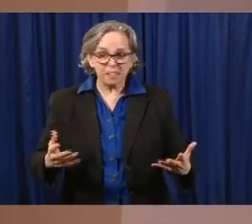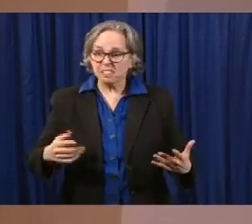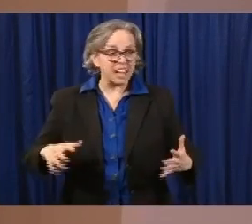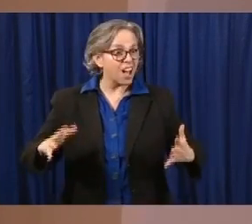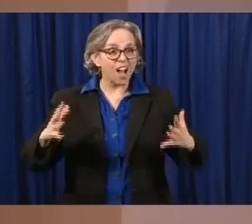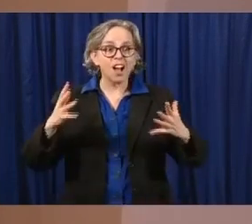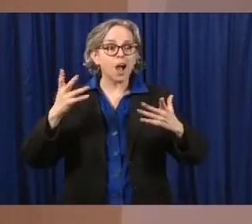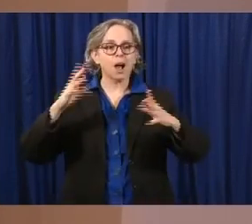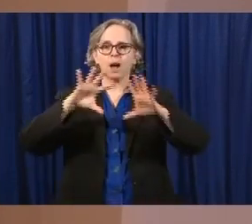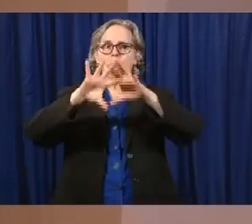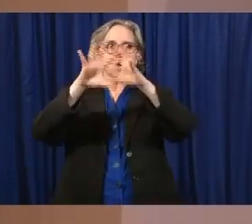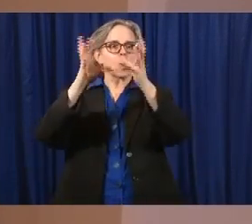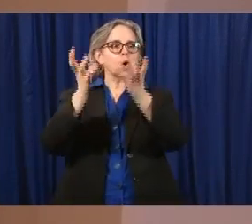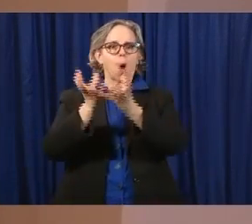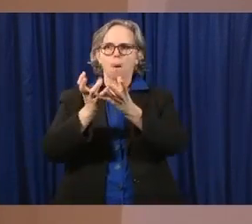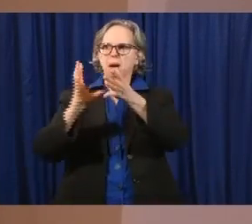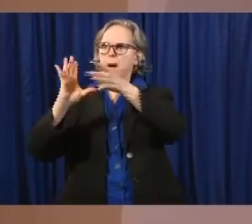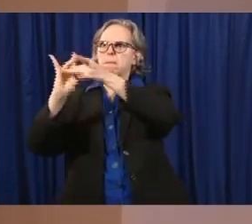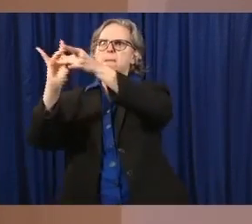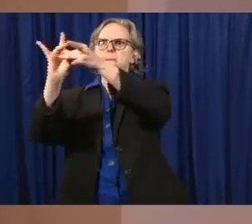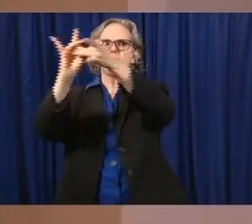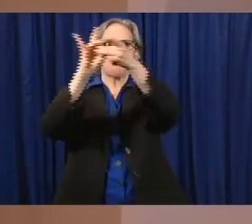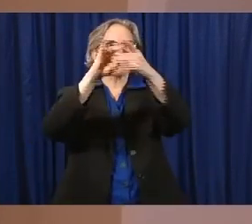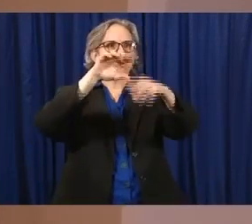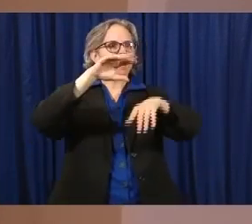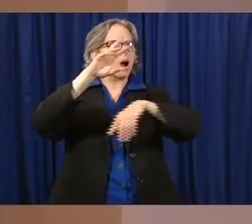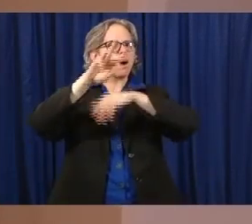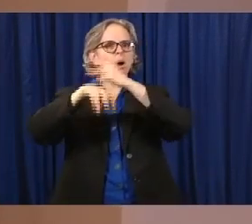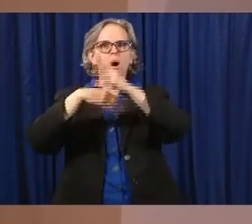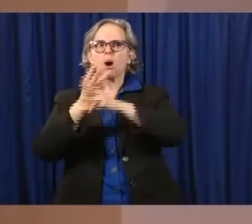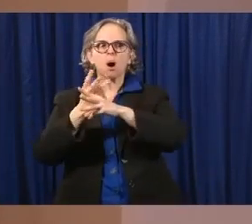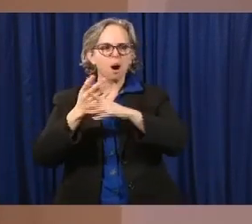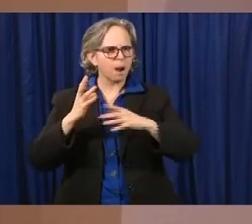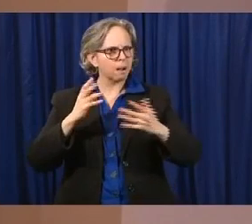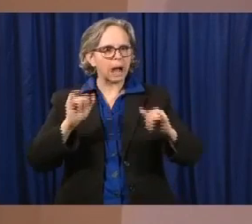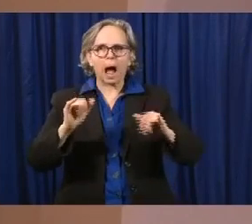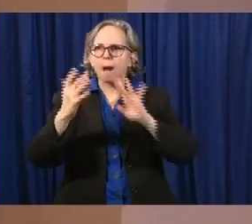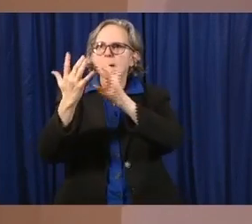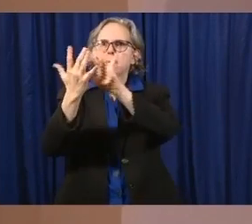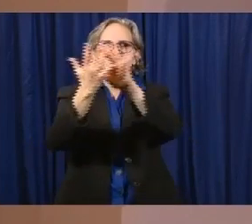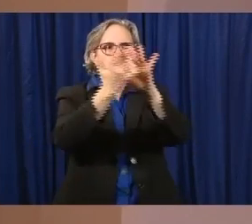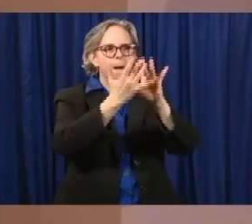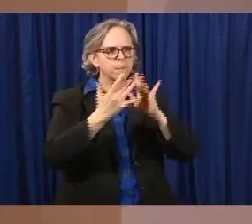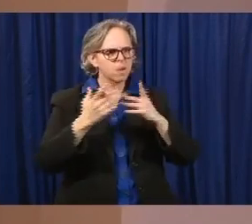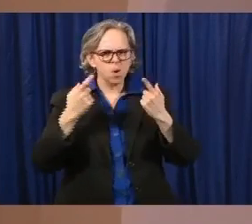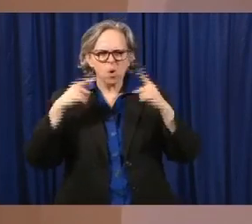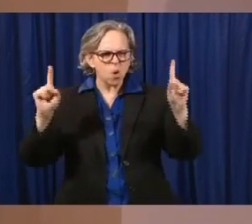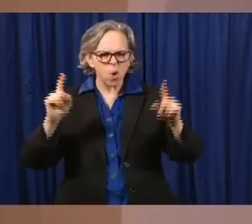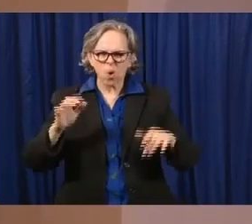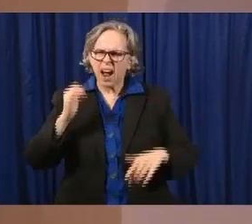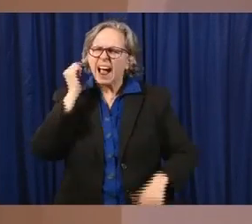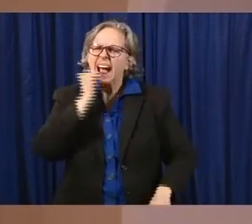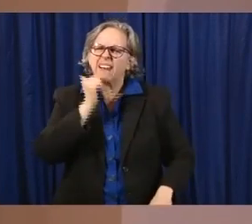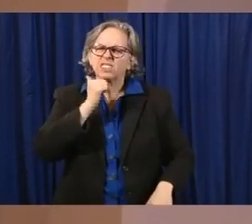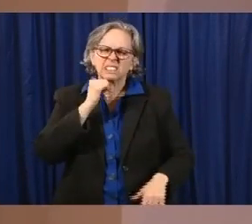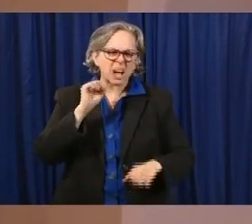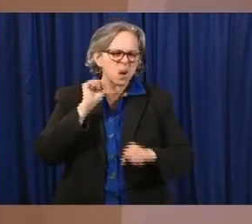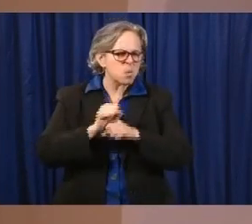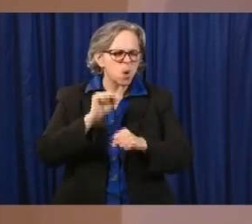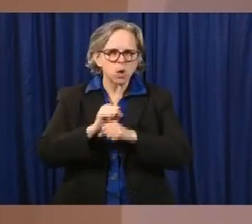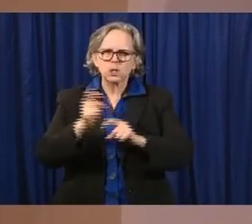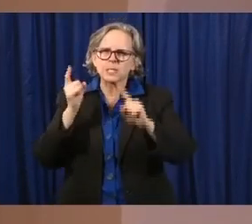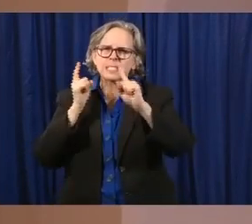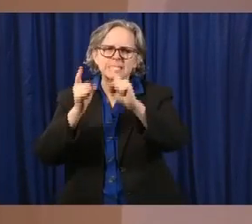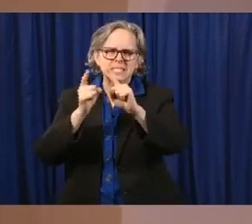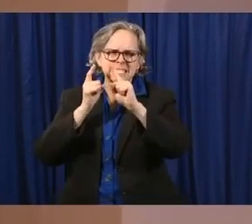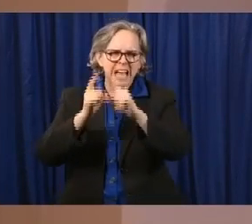globally connected to be able to do these things, and they are working every day to help source and strategize on how businesses